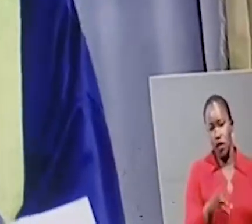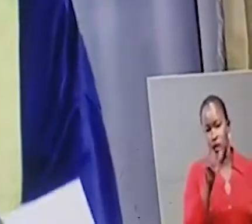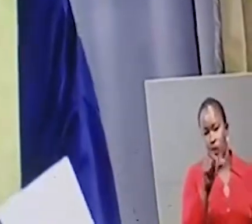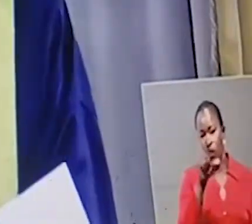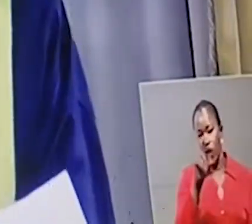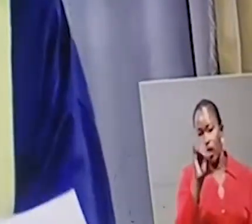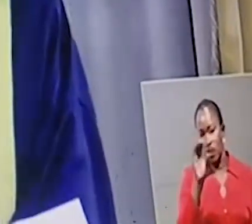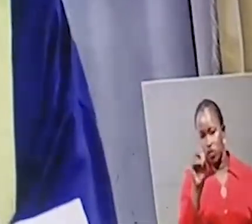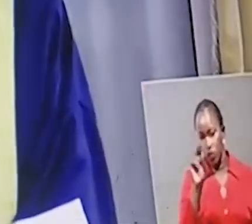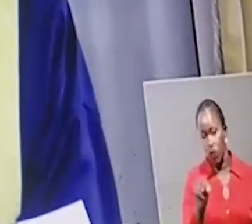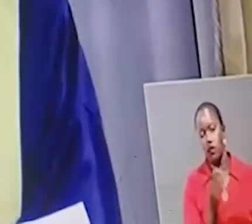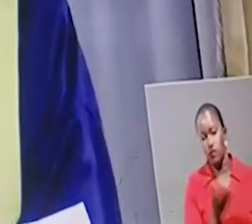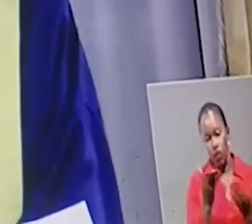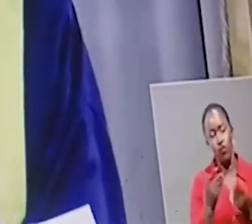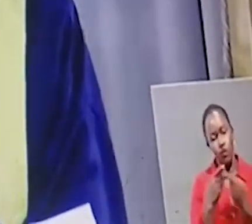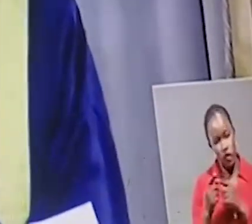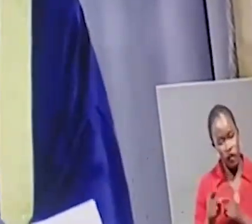several issues.